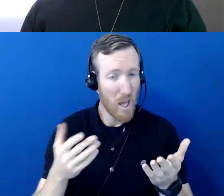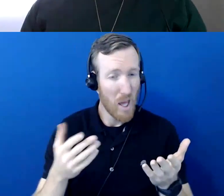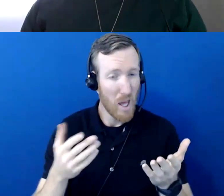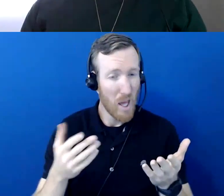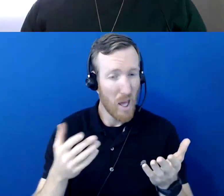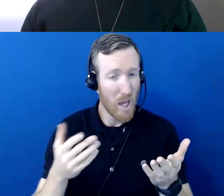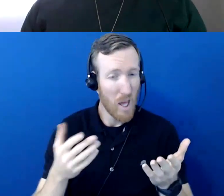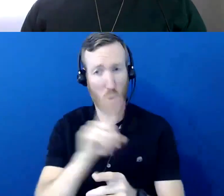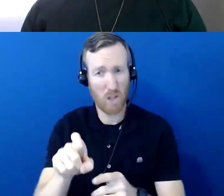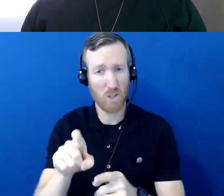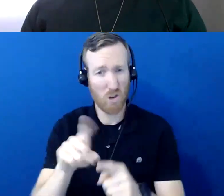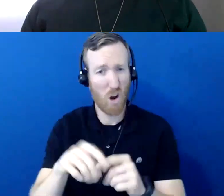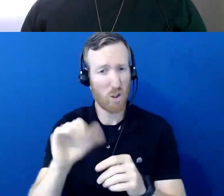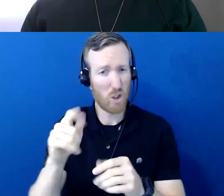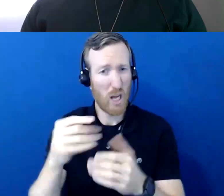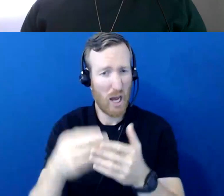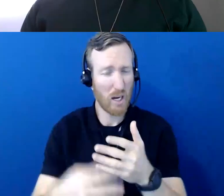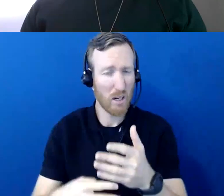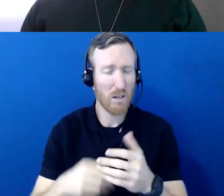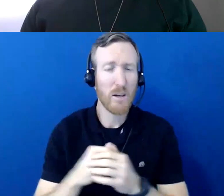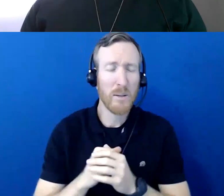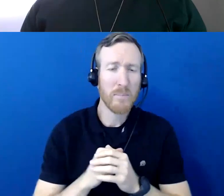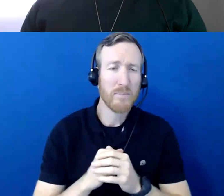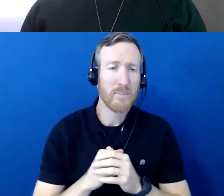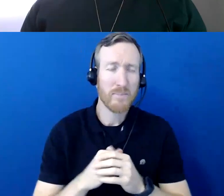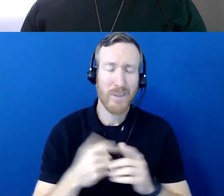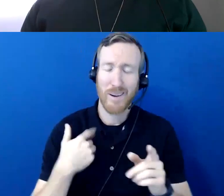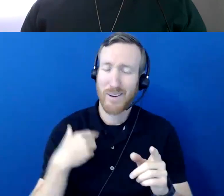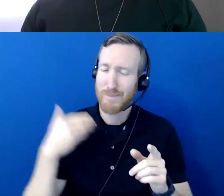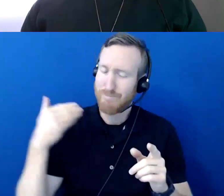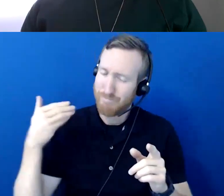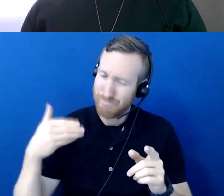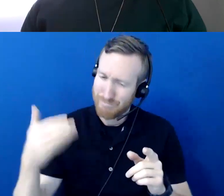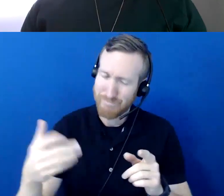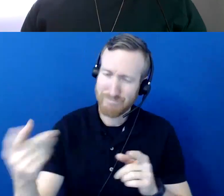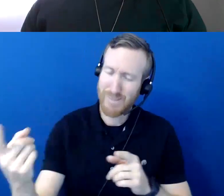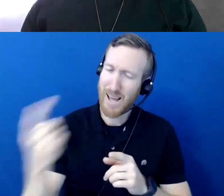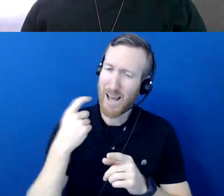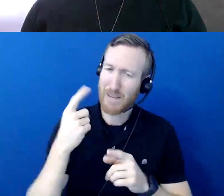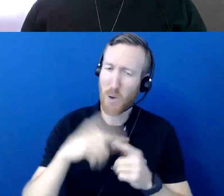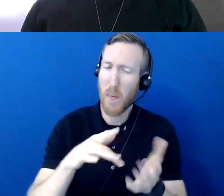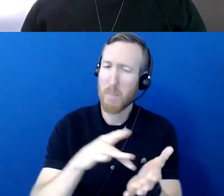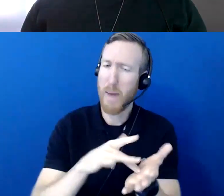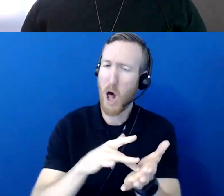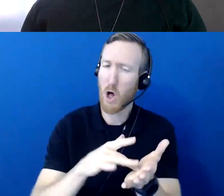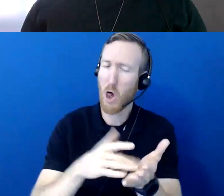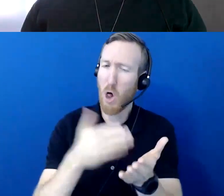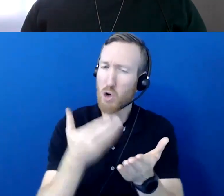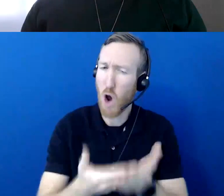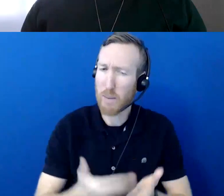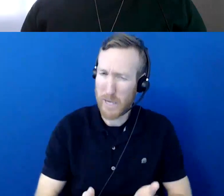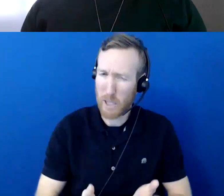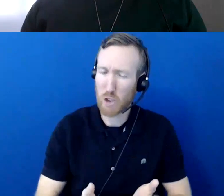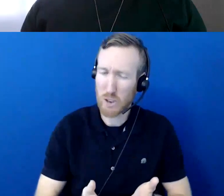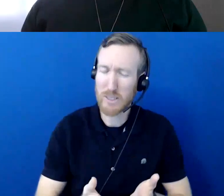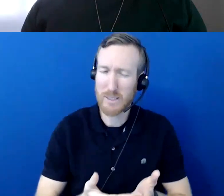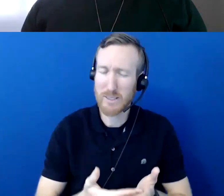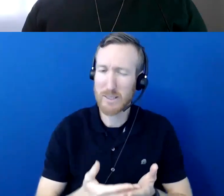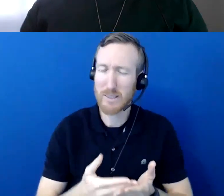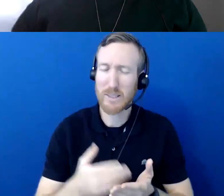of our conversation. I know I get this question often about medical documentation, and you know how we tried so hard in